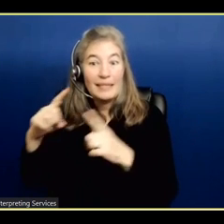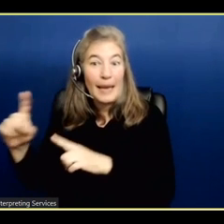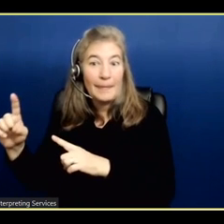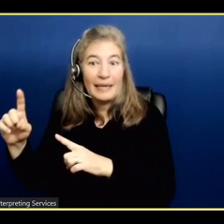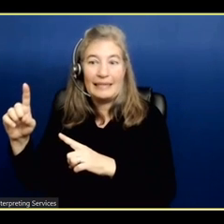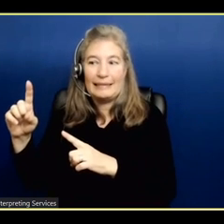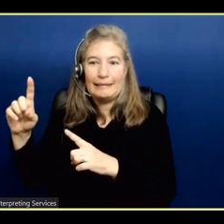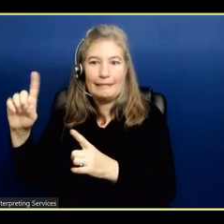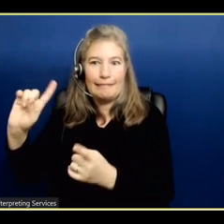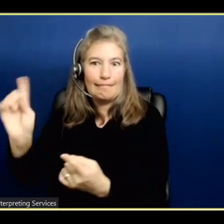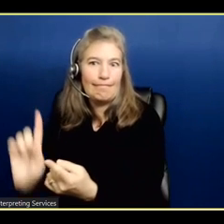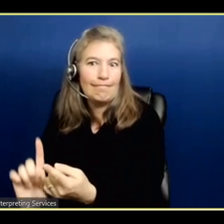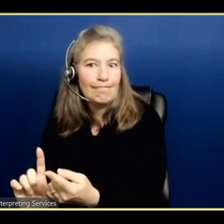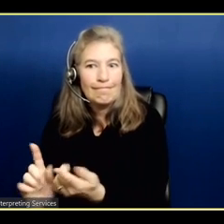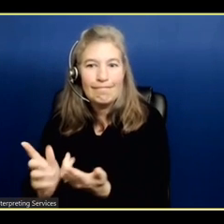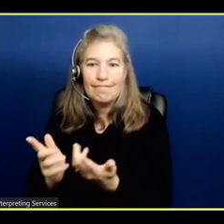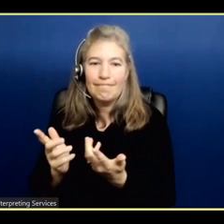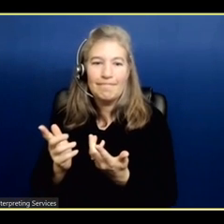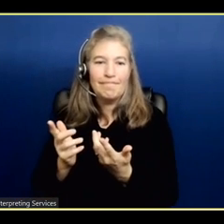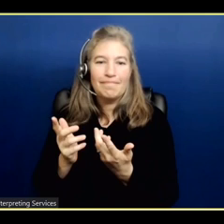operating support from funders.